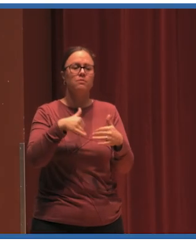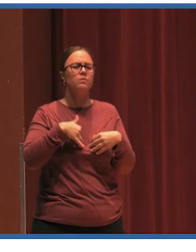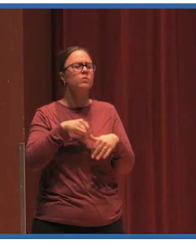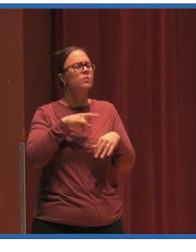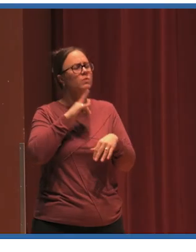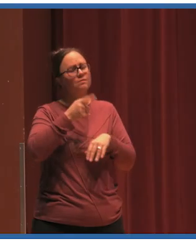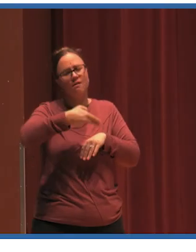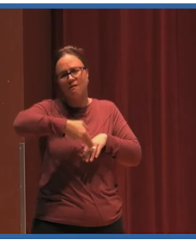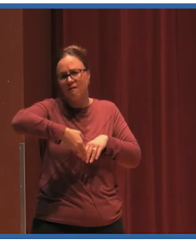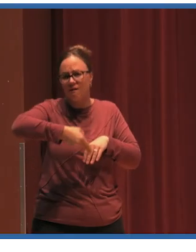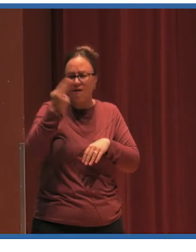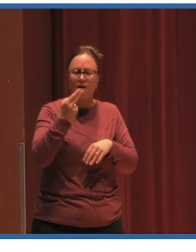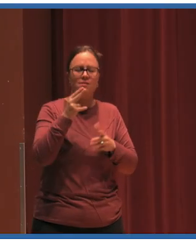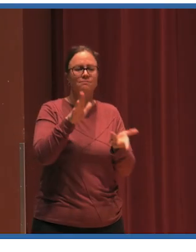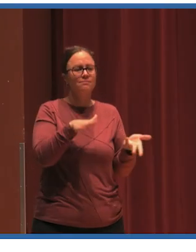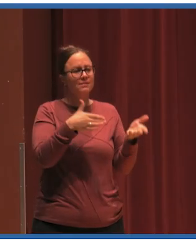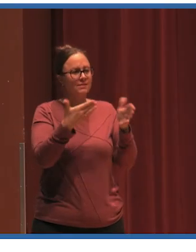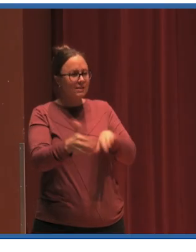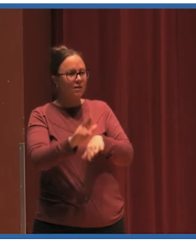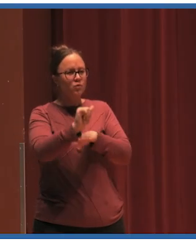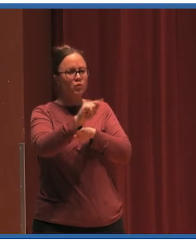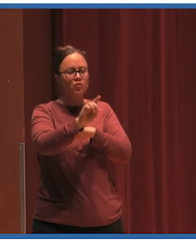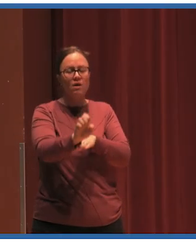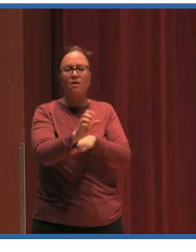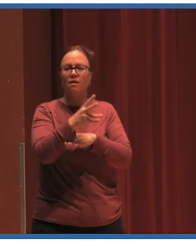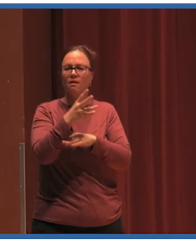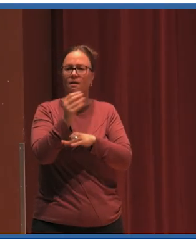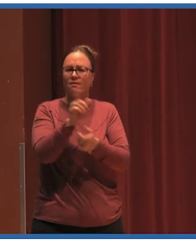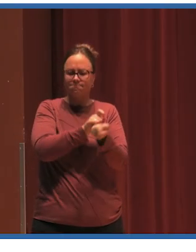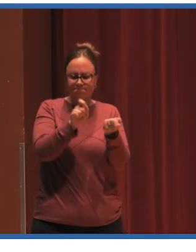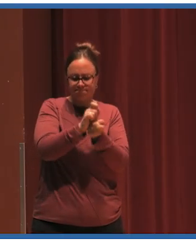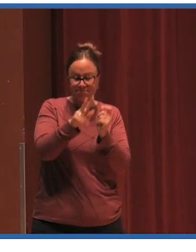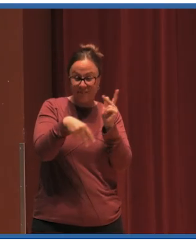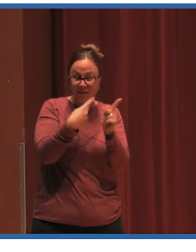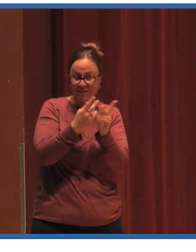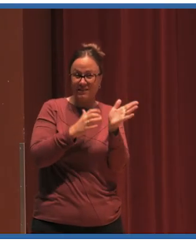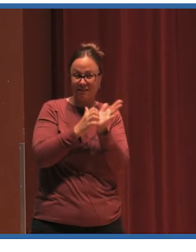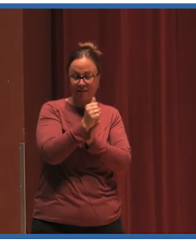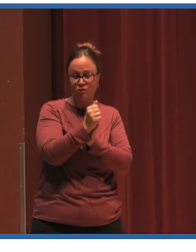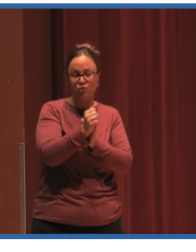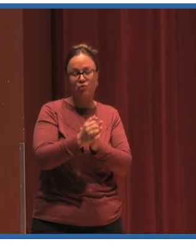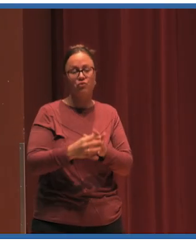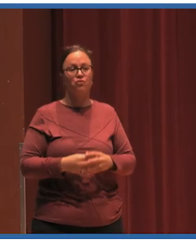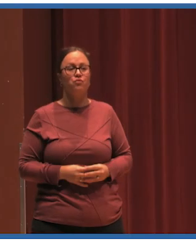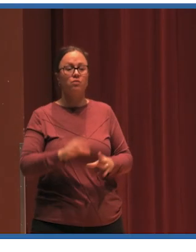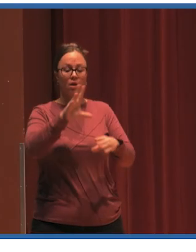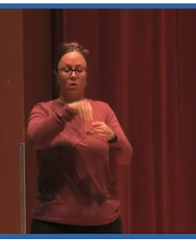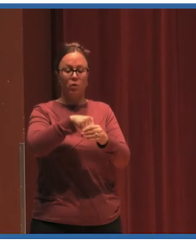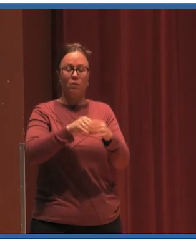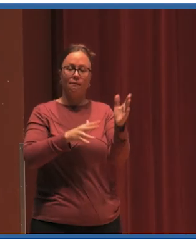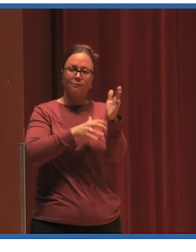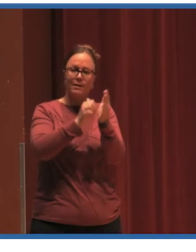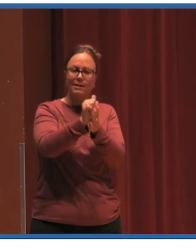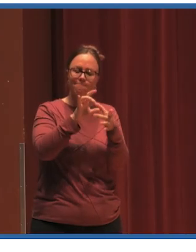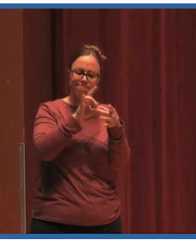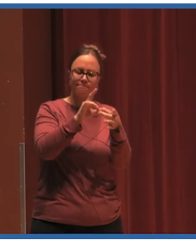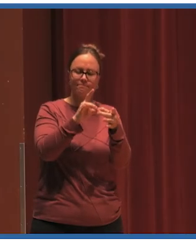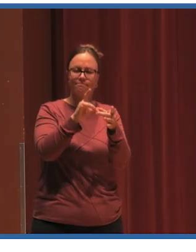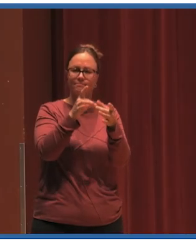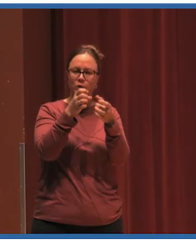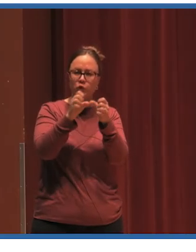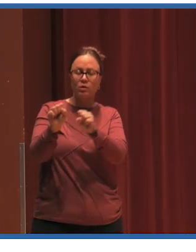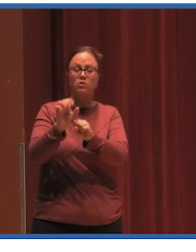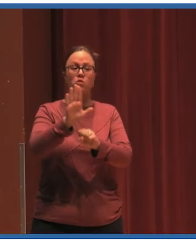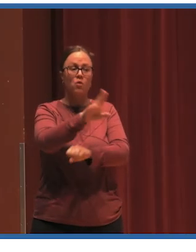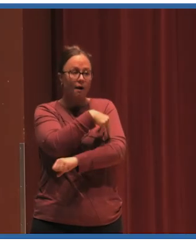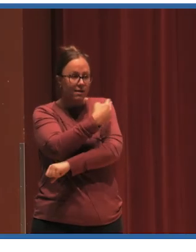high disparities, high mortality, and certain types of cancer. and including cancer-relevant strategies in your hospitals